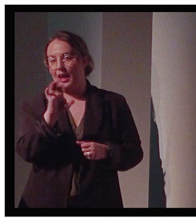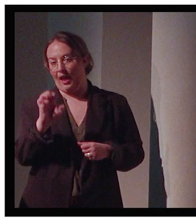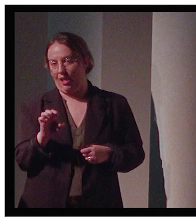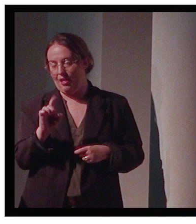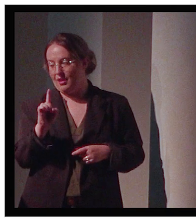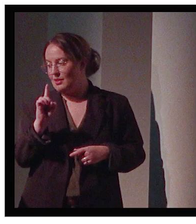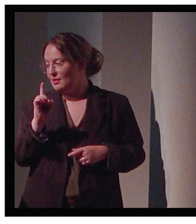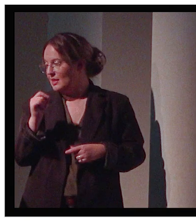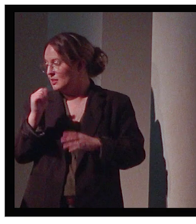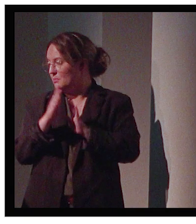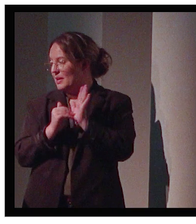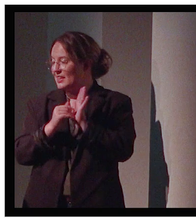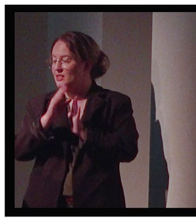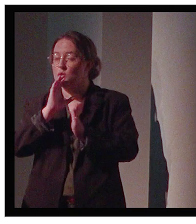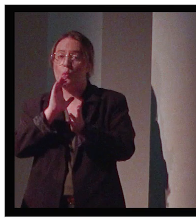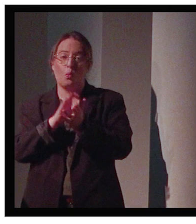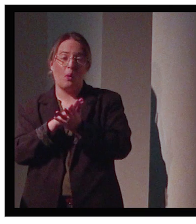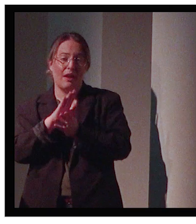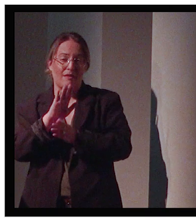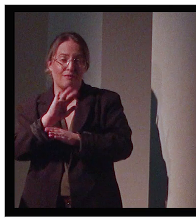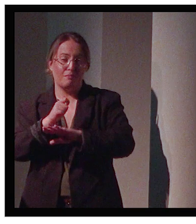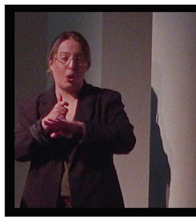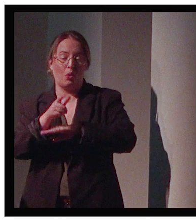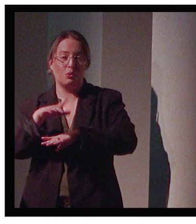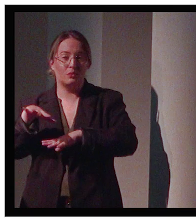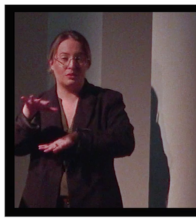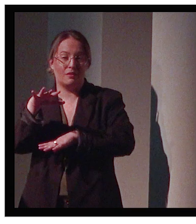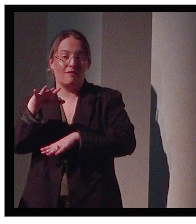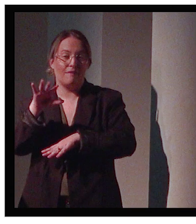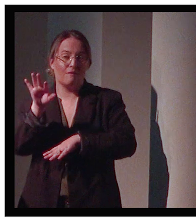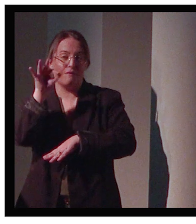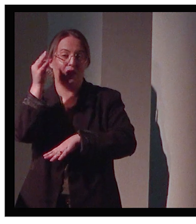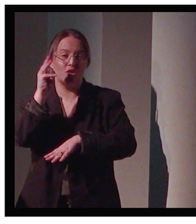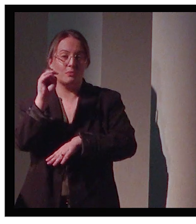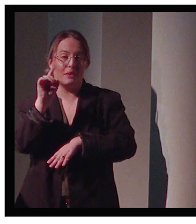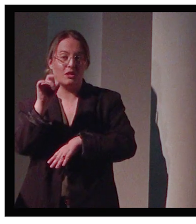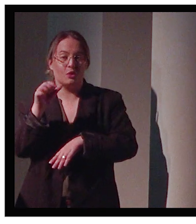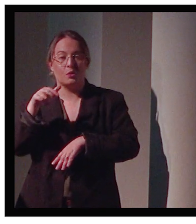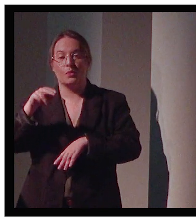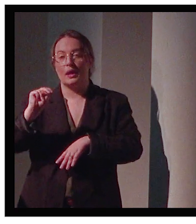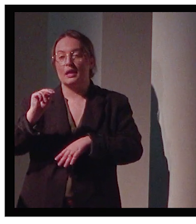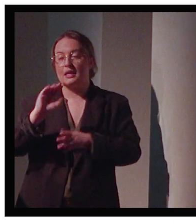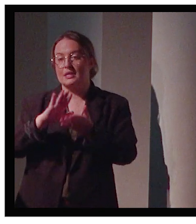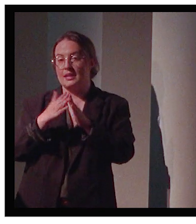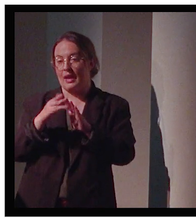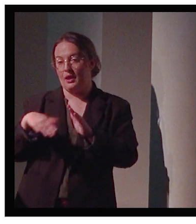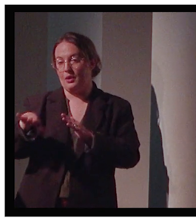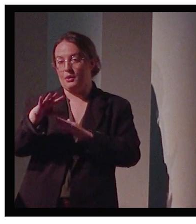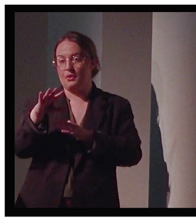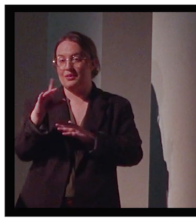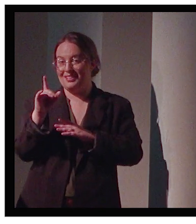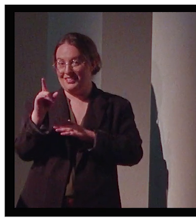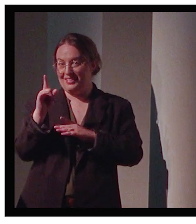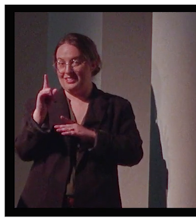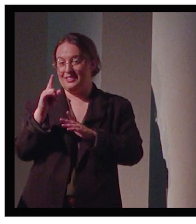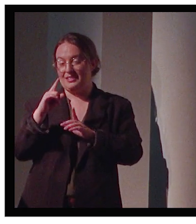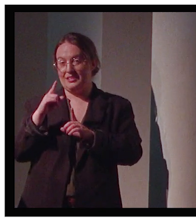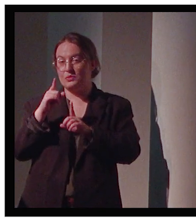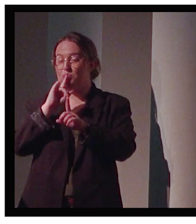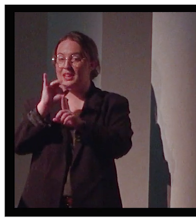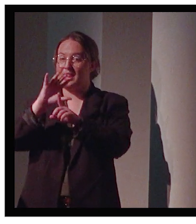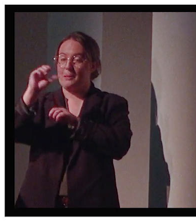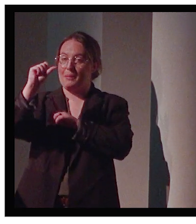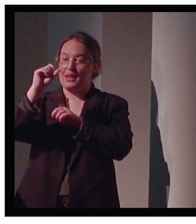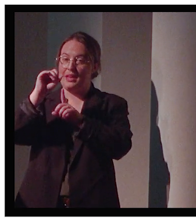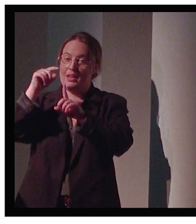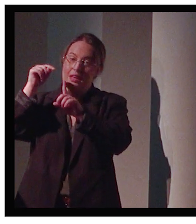French Mediterranean town of Collioure, is an example of Matisse at the peak of the Fauvist movement. And unfortunately, it was